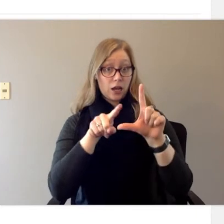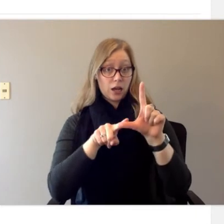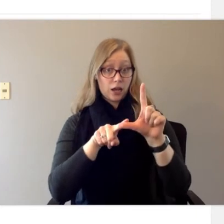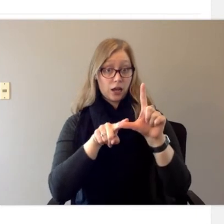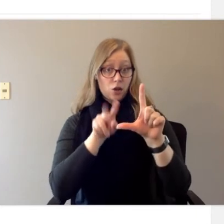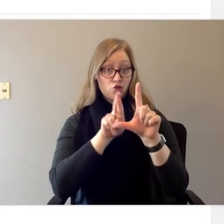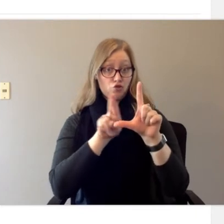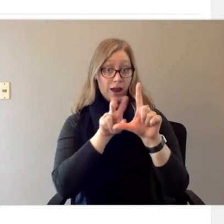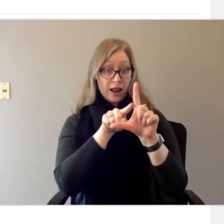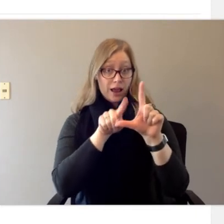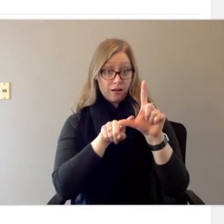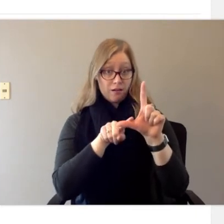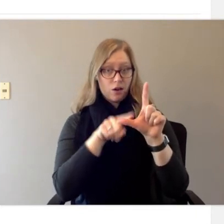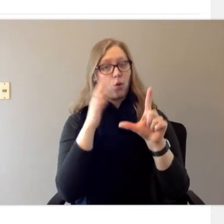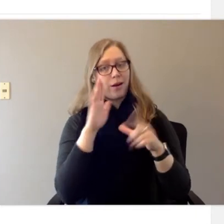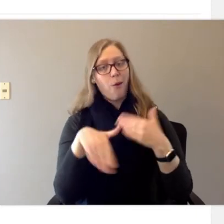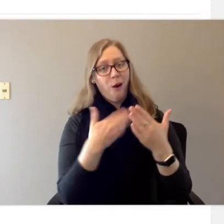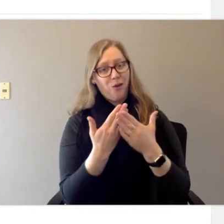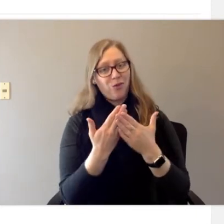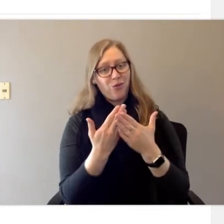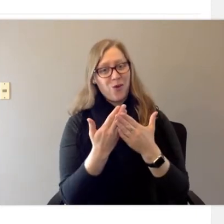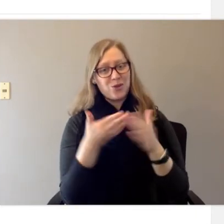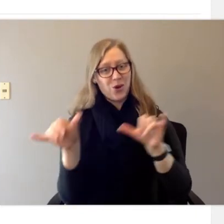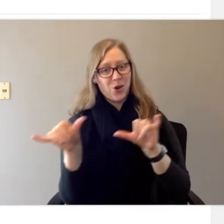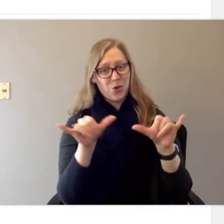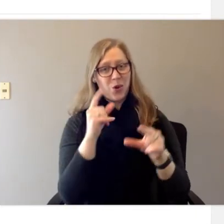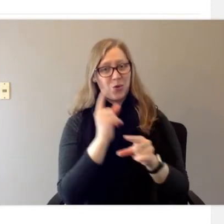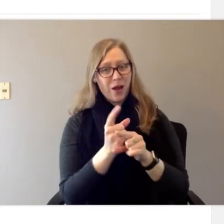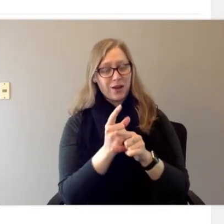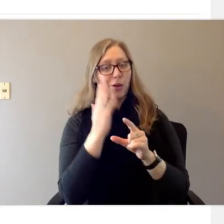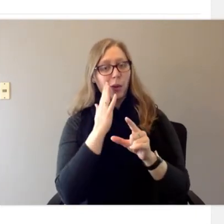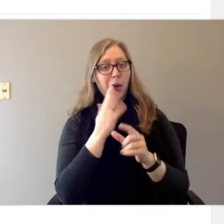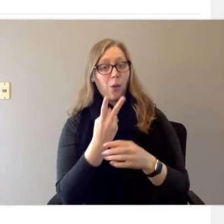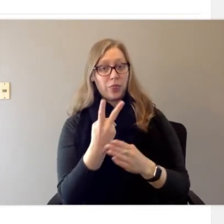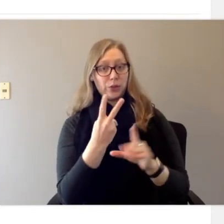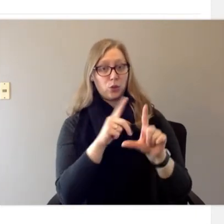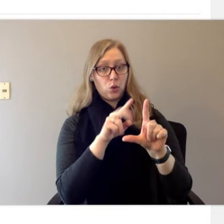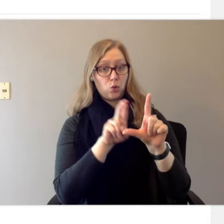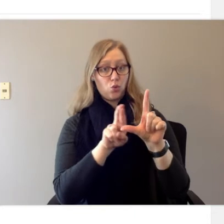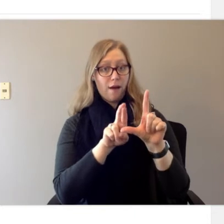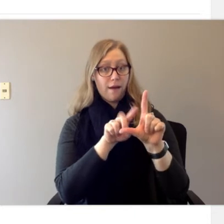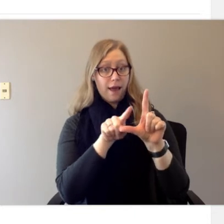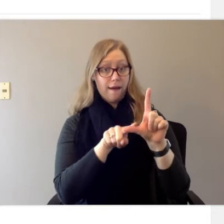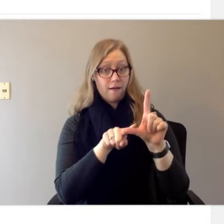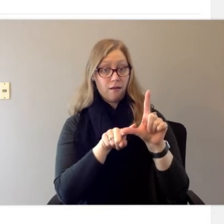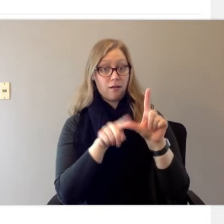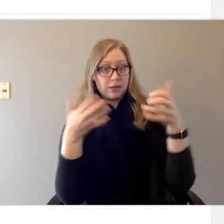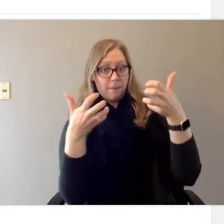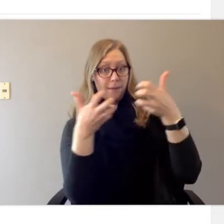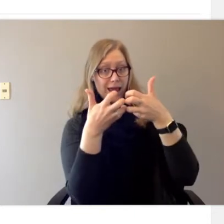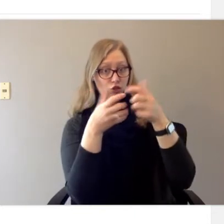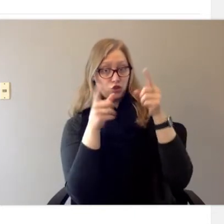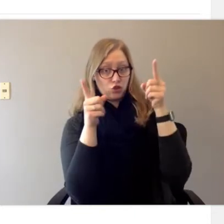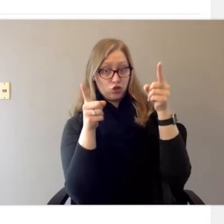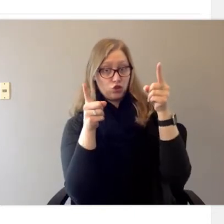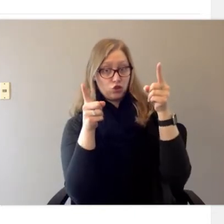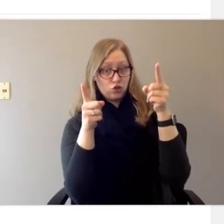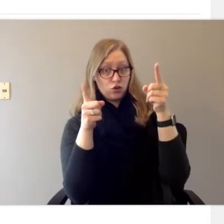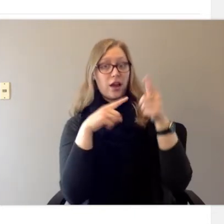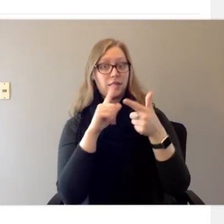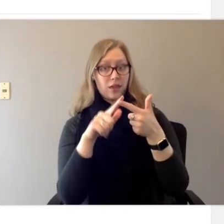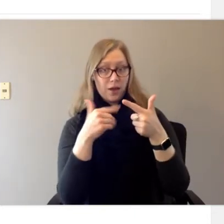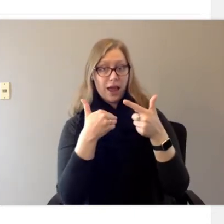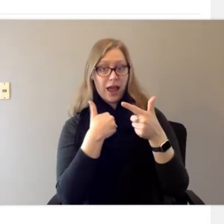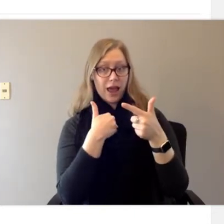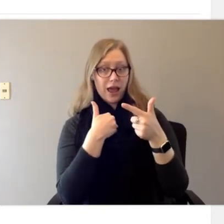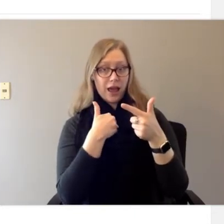congruent, so this angle matches this angle. We also see that there's a side that's length 4, and we